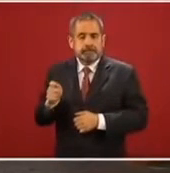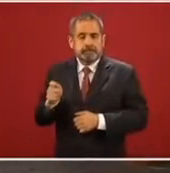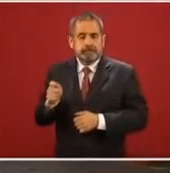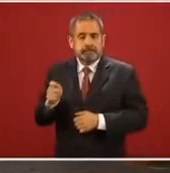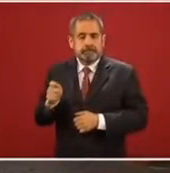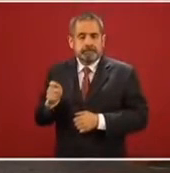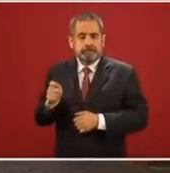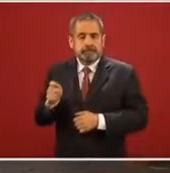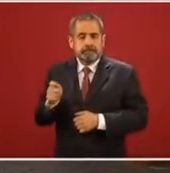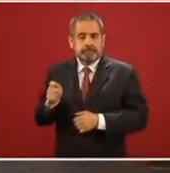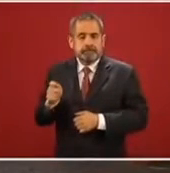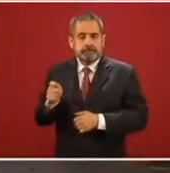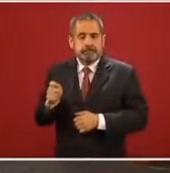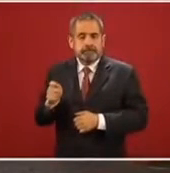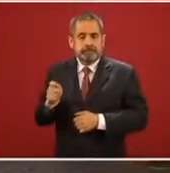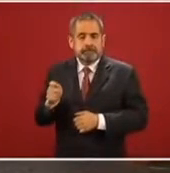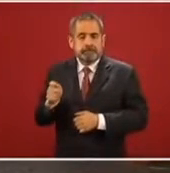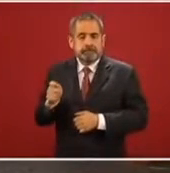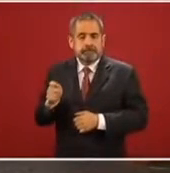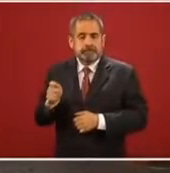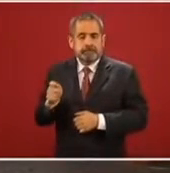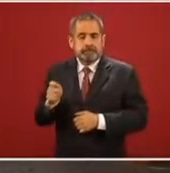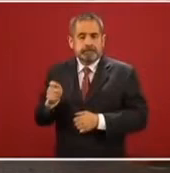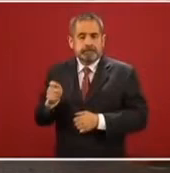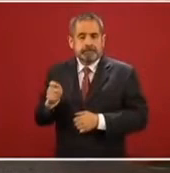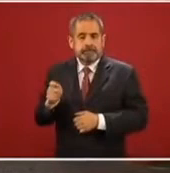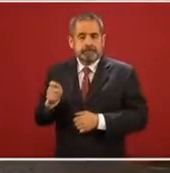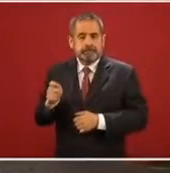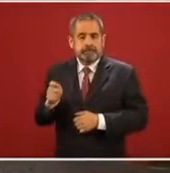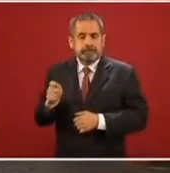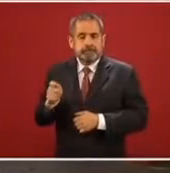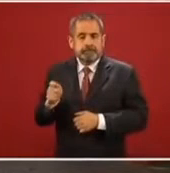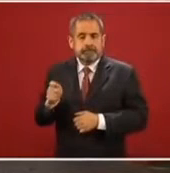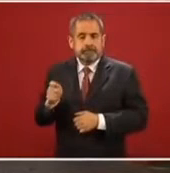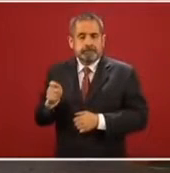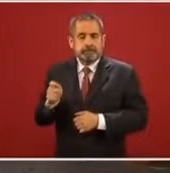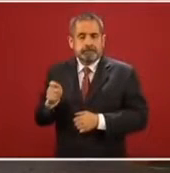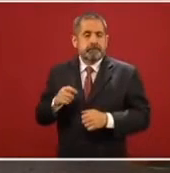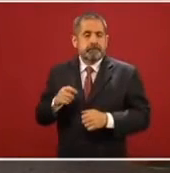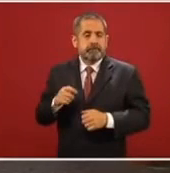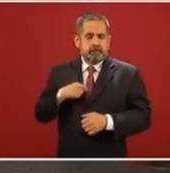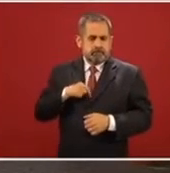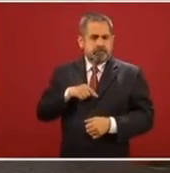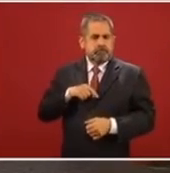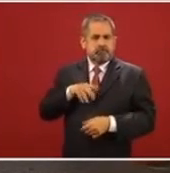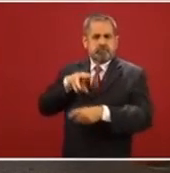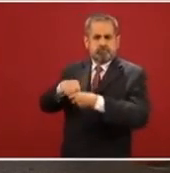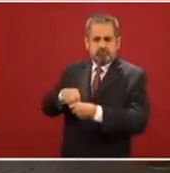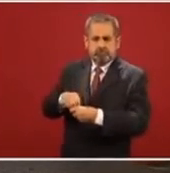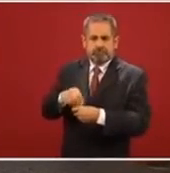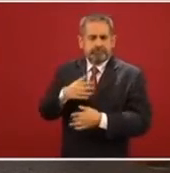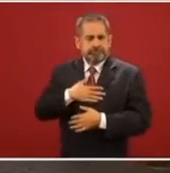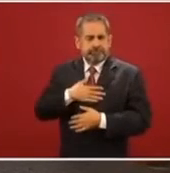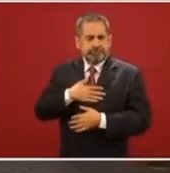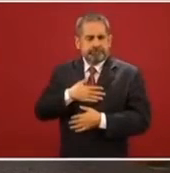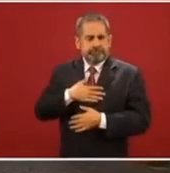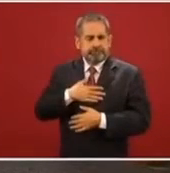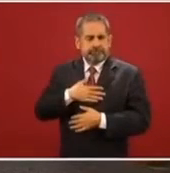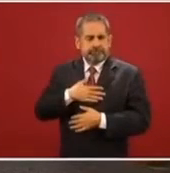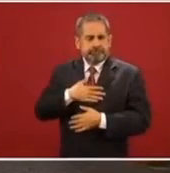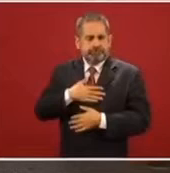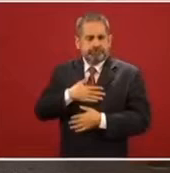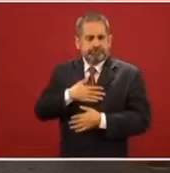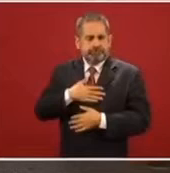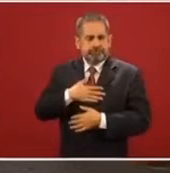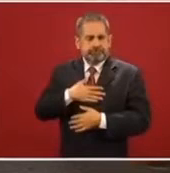been evoked by the Organization of Public Organization como Secretaría de Salud y and